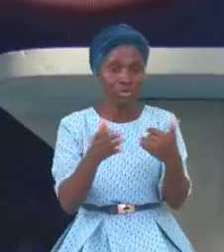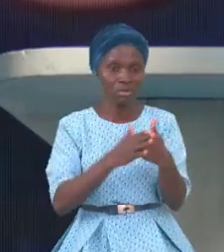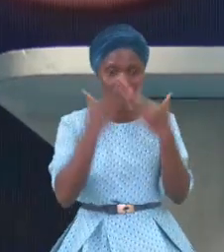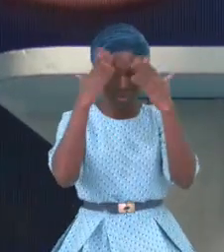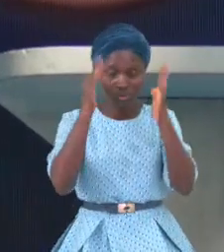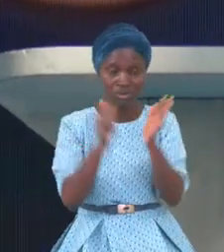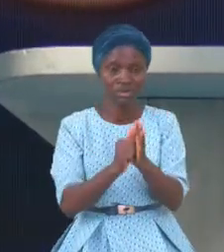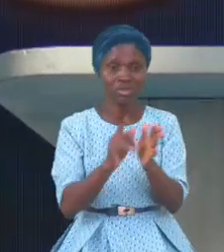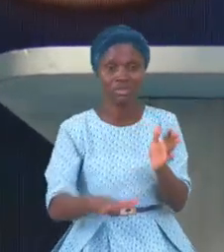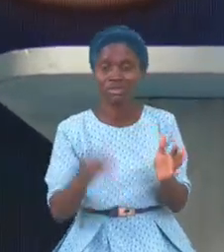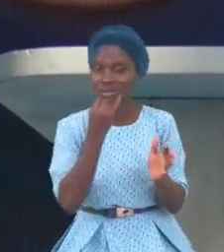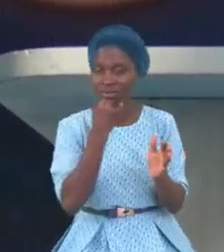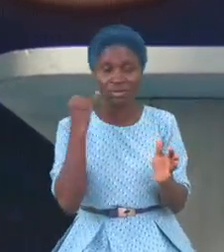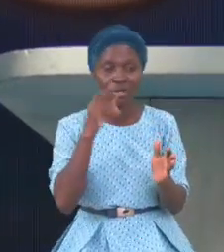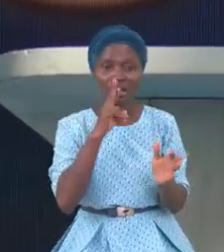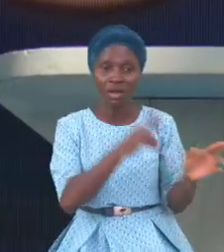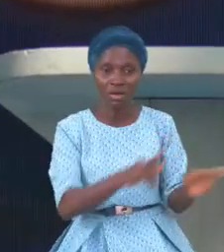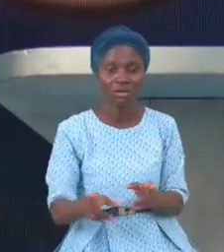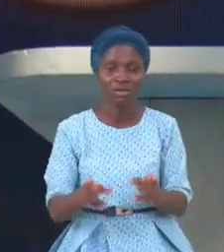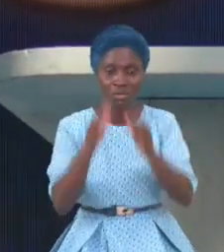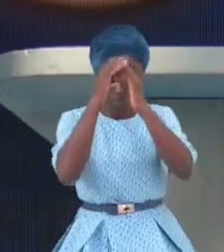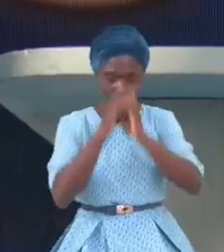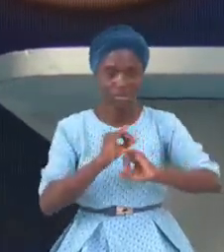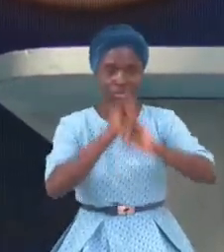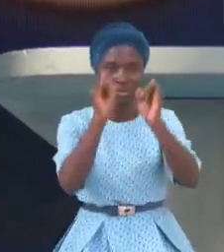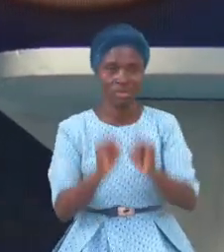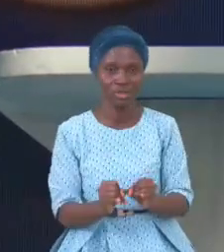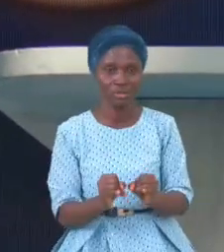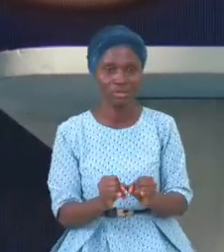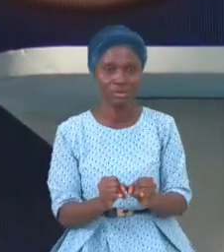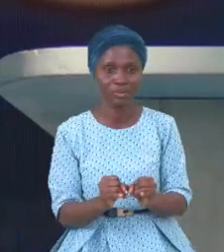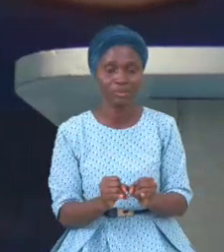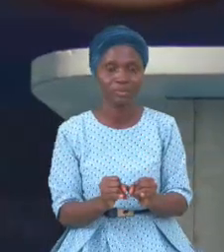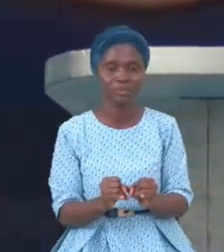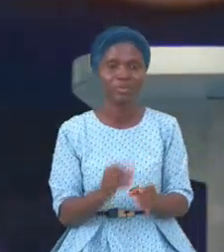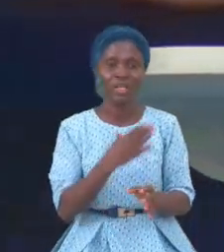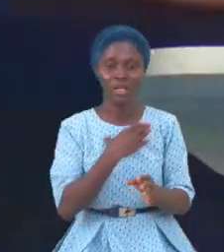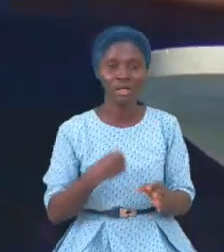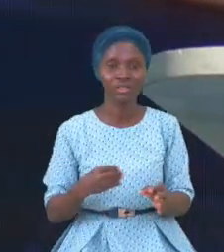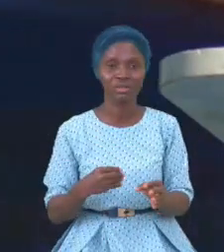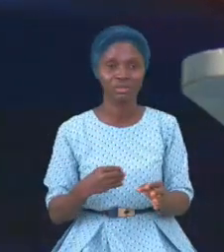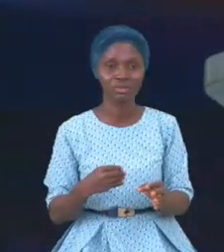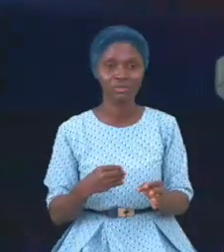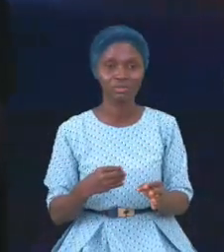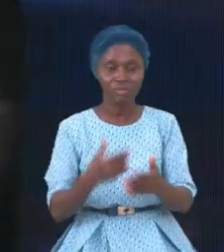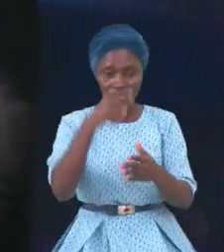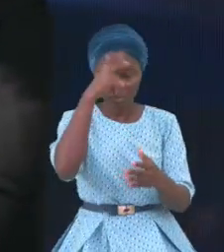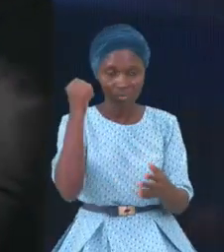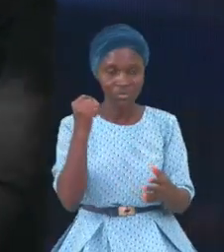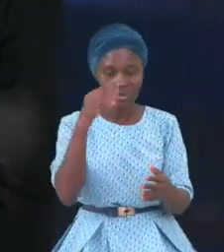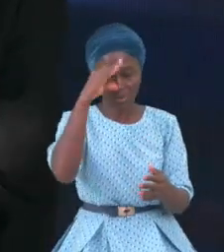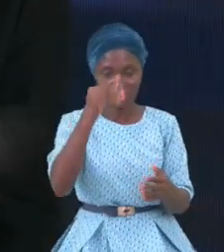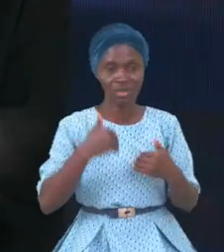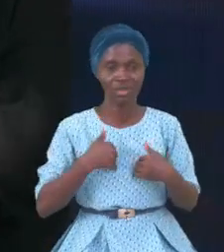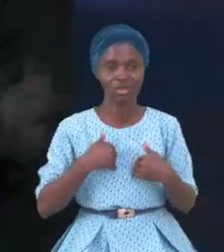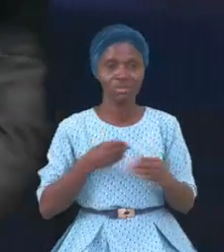He thought it was the noise of war because he had been absent from the crowd. He had been present with